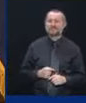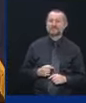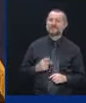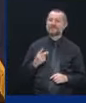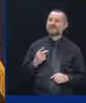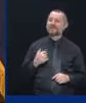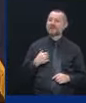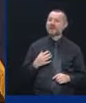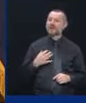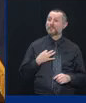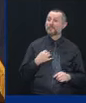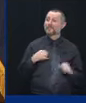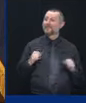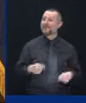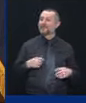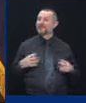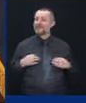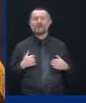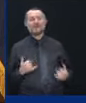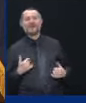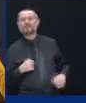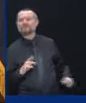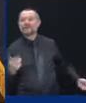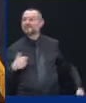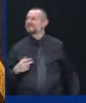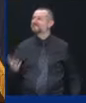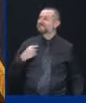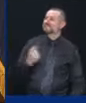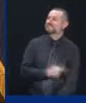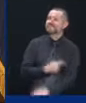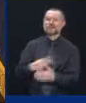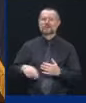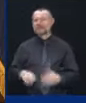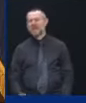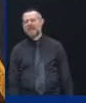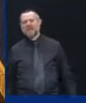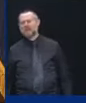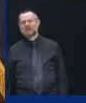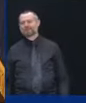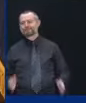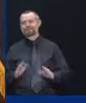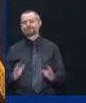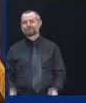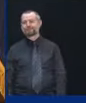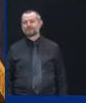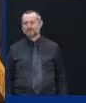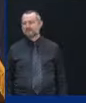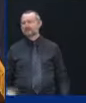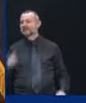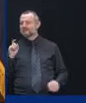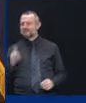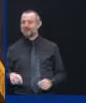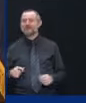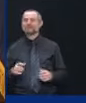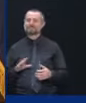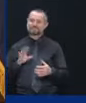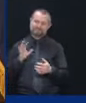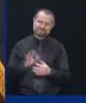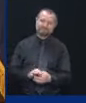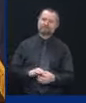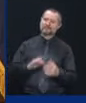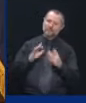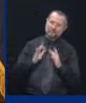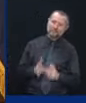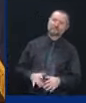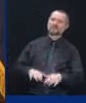that means I can get one next week. No, because you still have to deal with the fact that